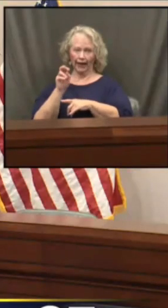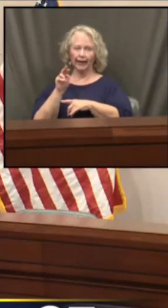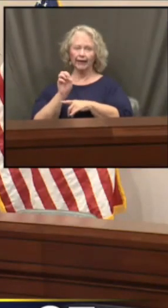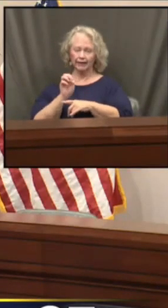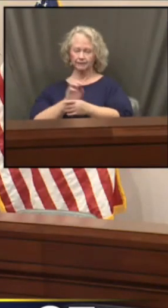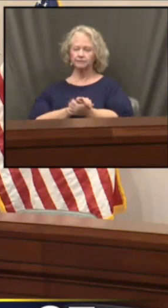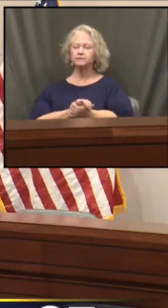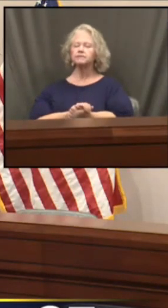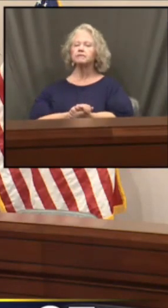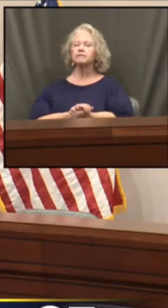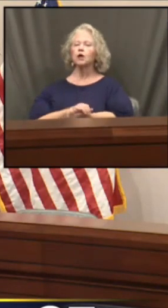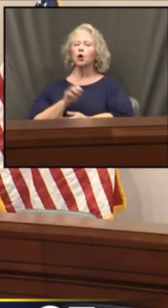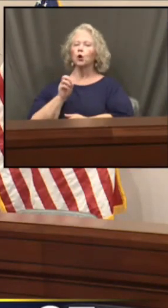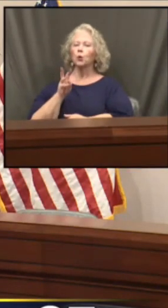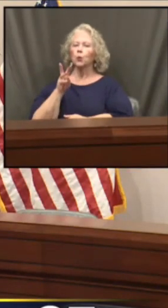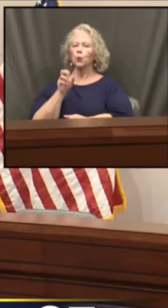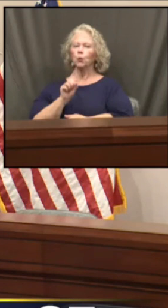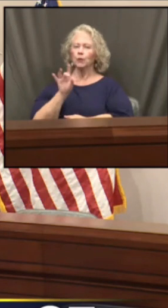News 8.